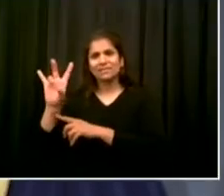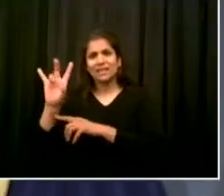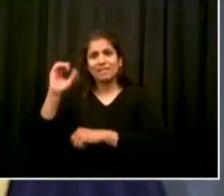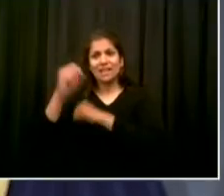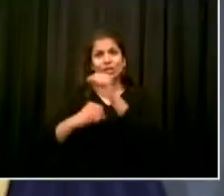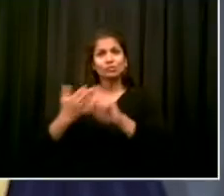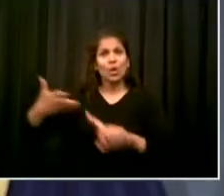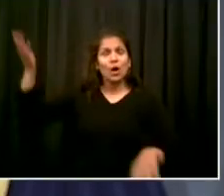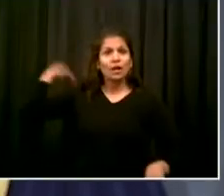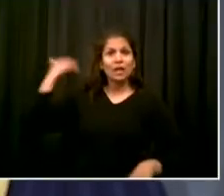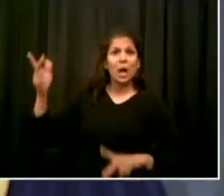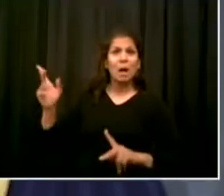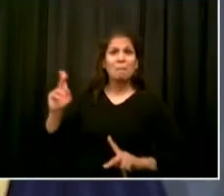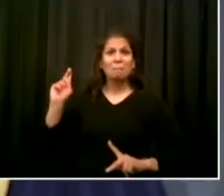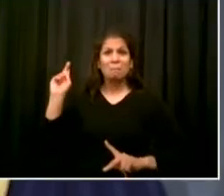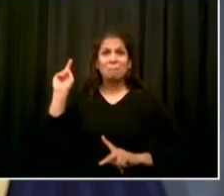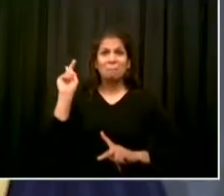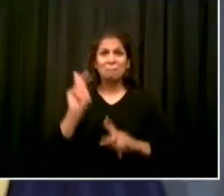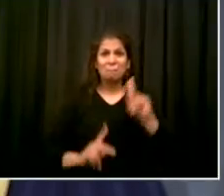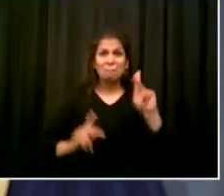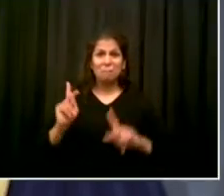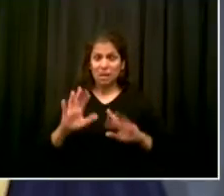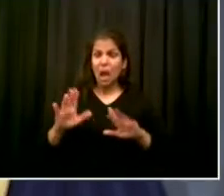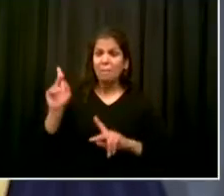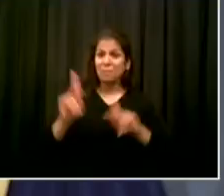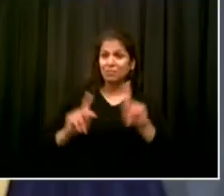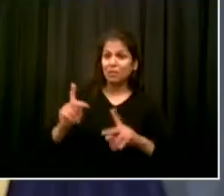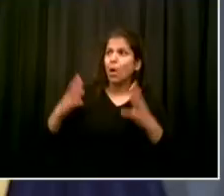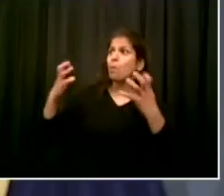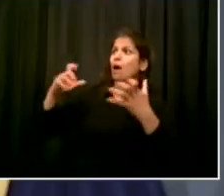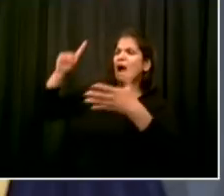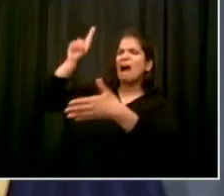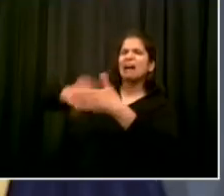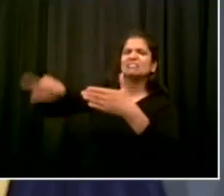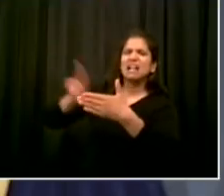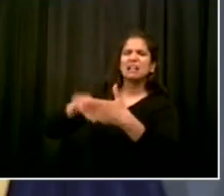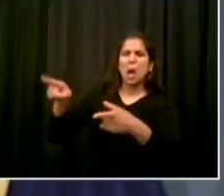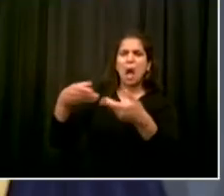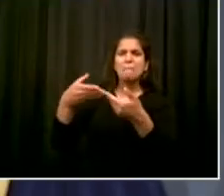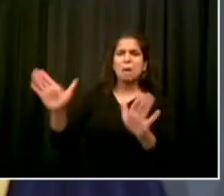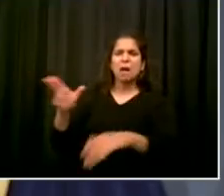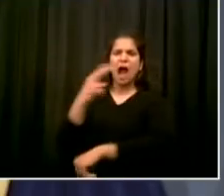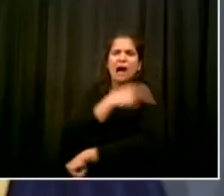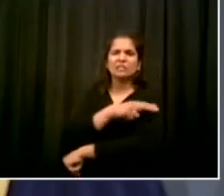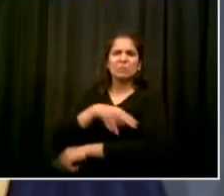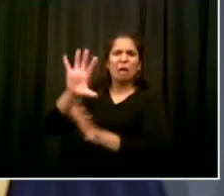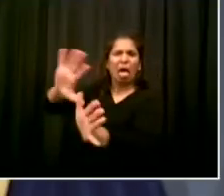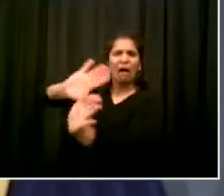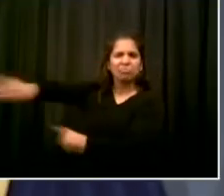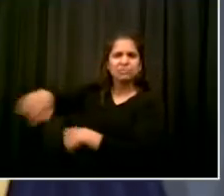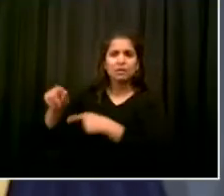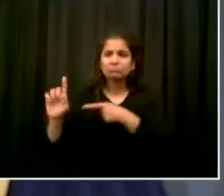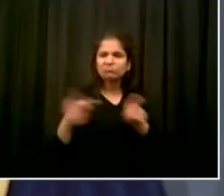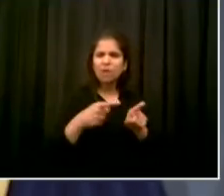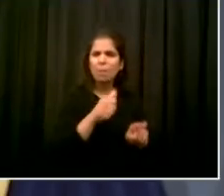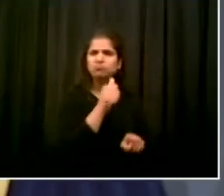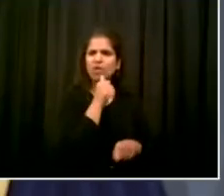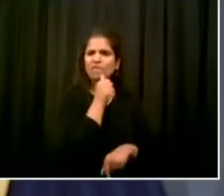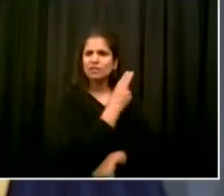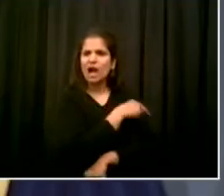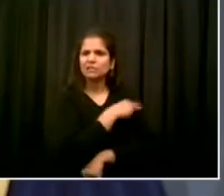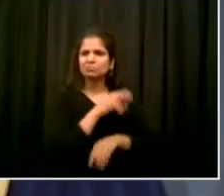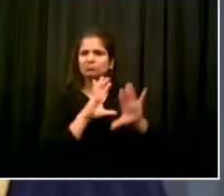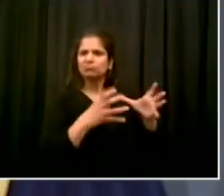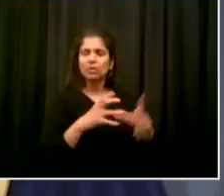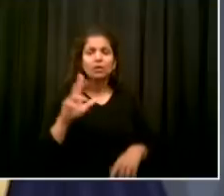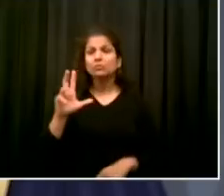of deficit. And I made a decision back then. It wasn't something that was really focused on much in the public discourse, but I made a decision to double down